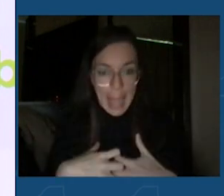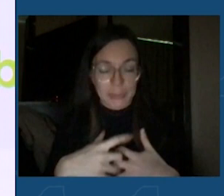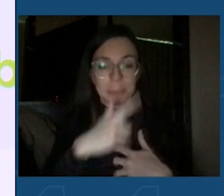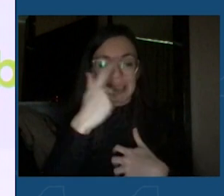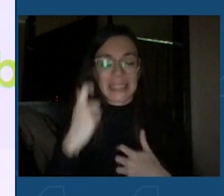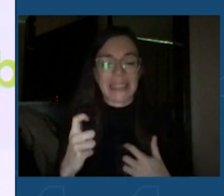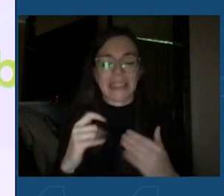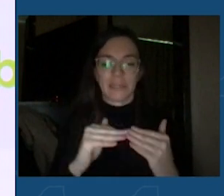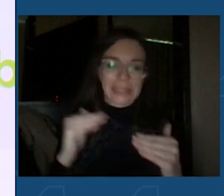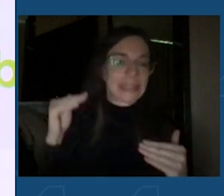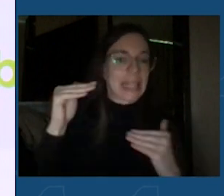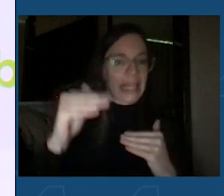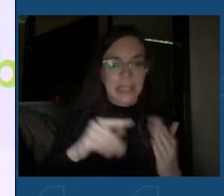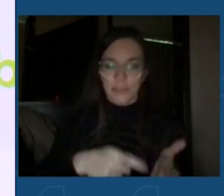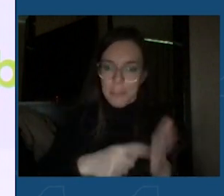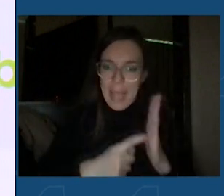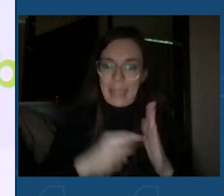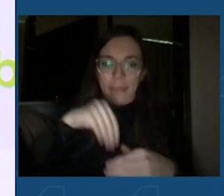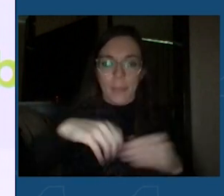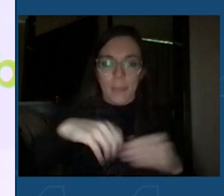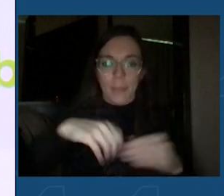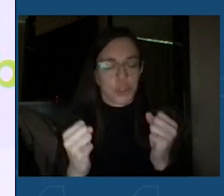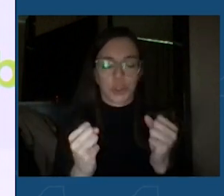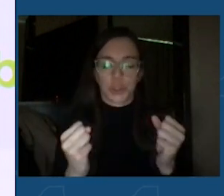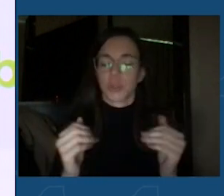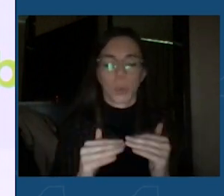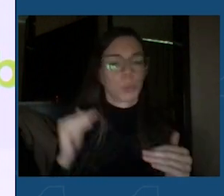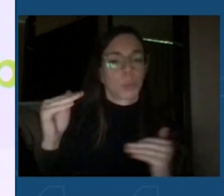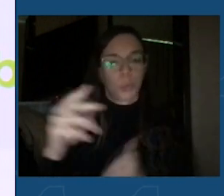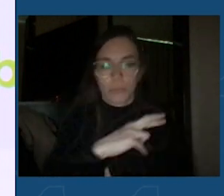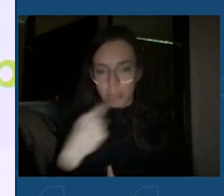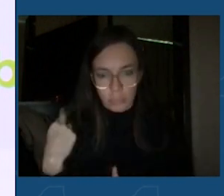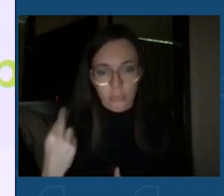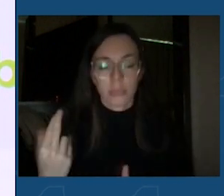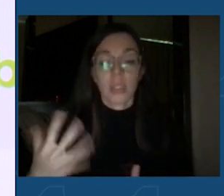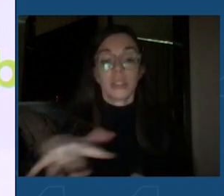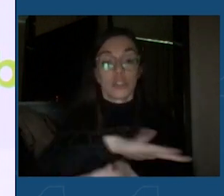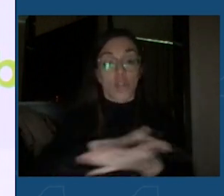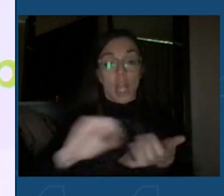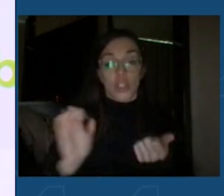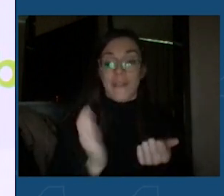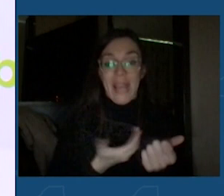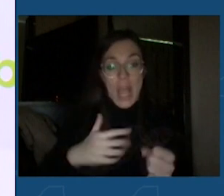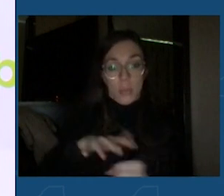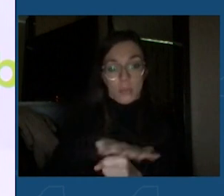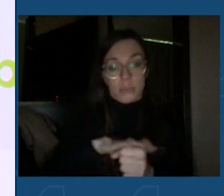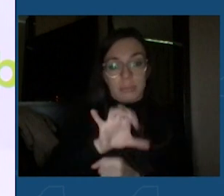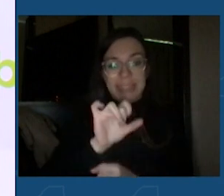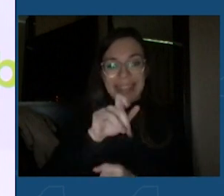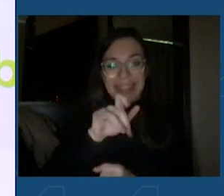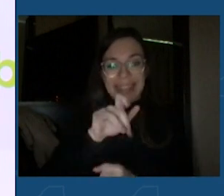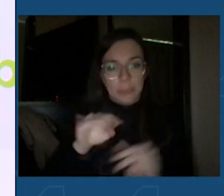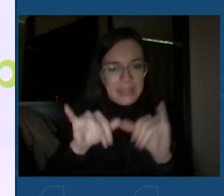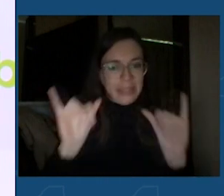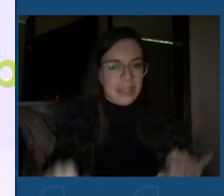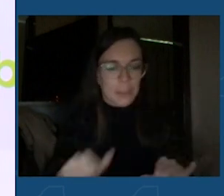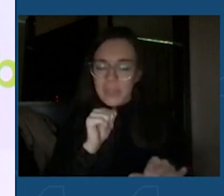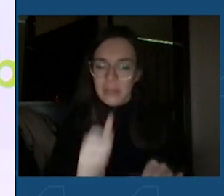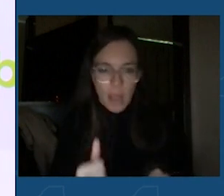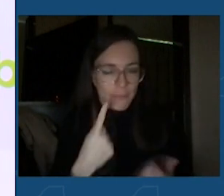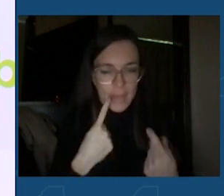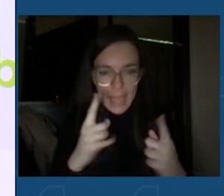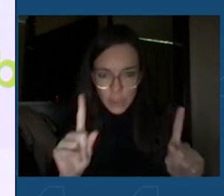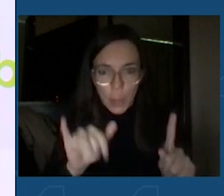are too great. The destruction of our district steam system is not the answer. That will only add to the burden on the